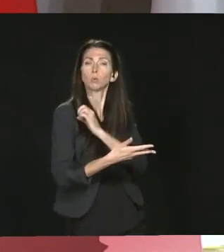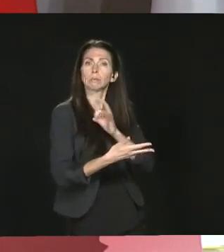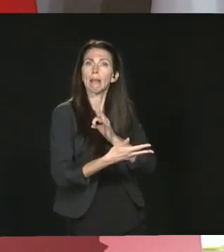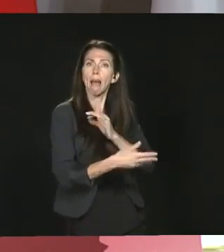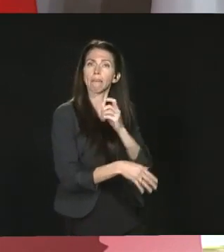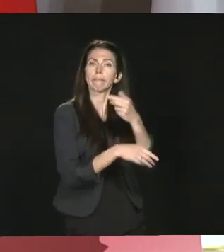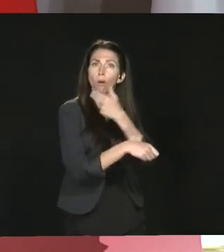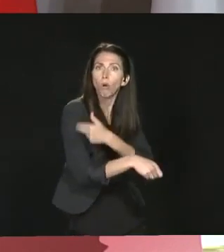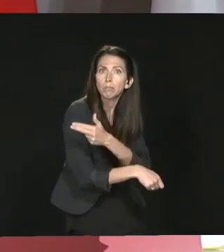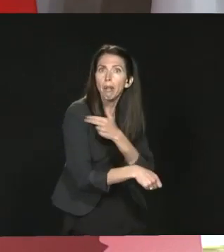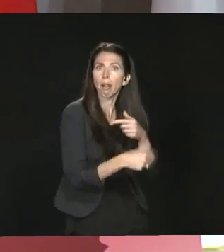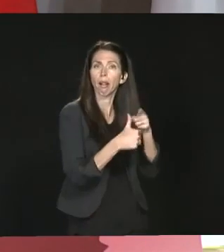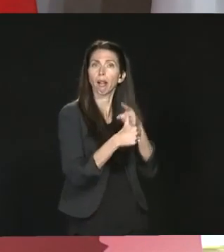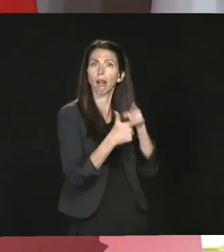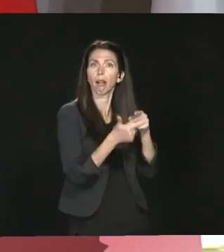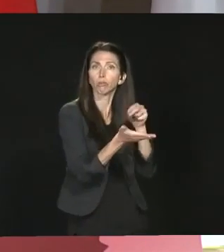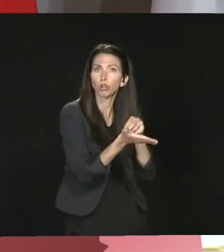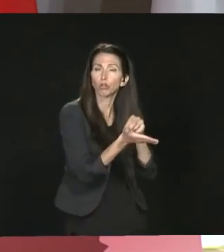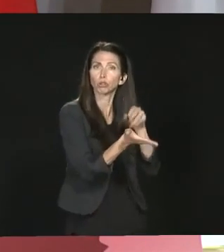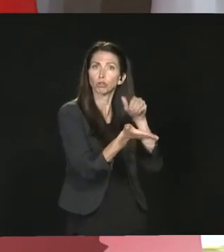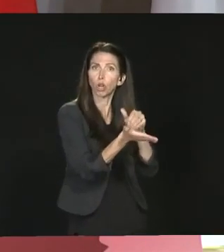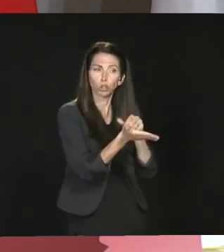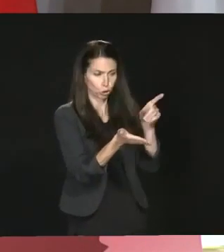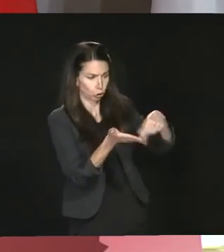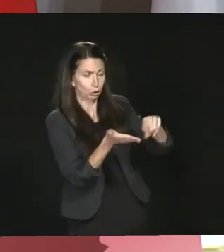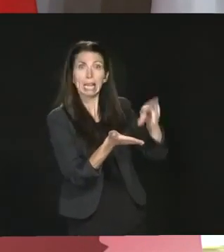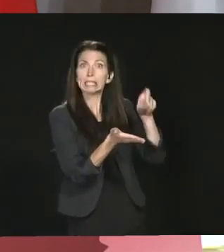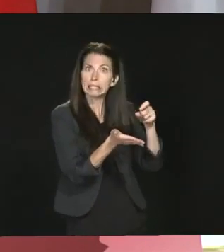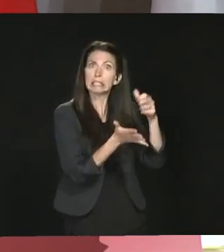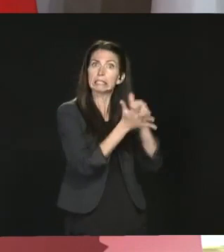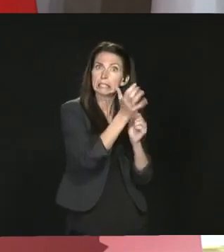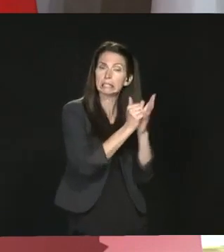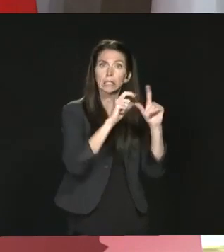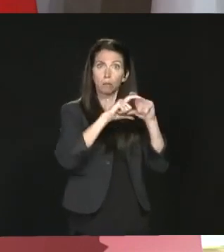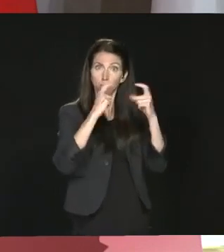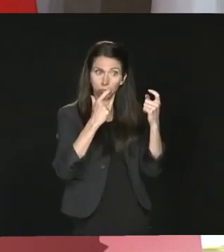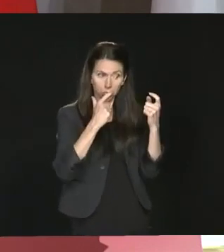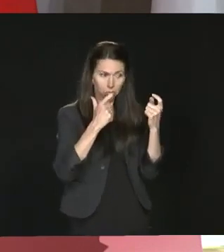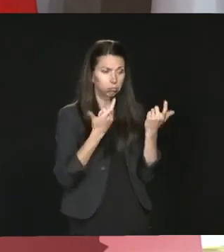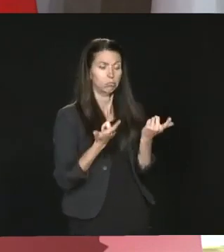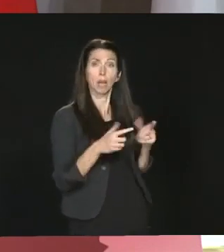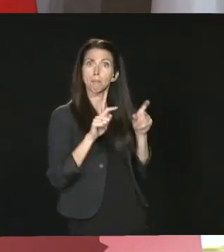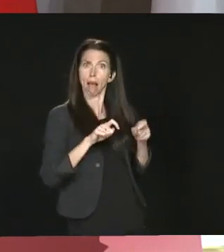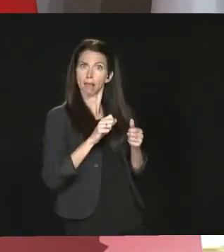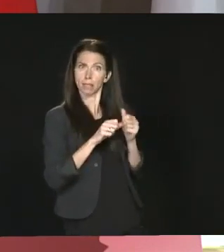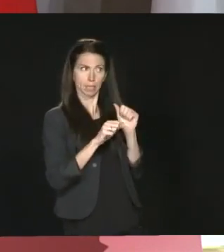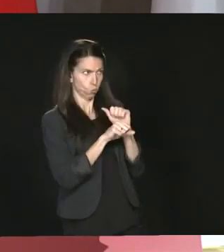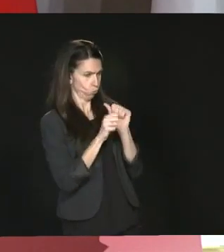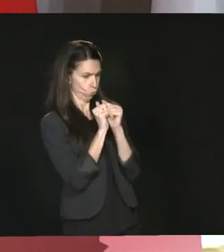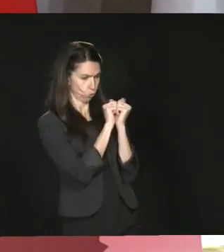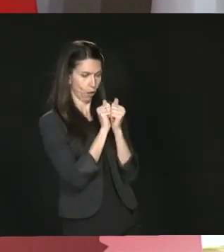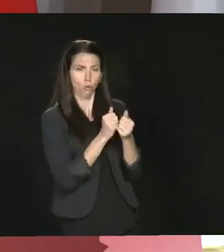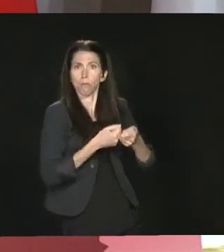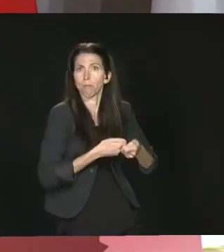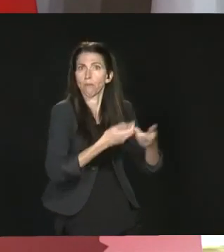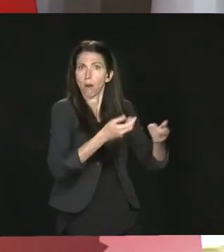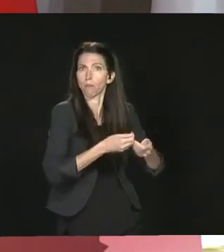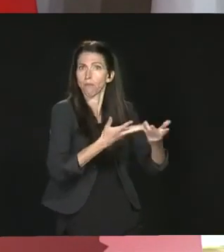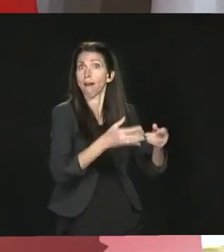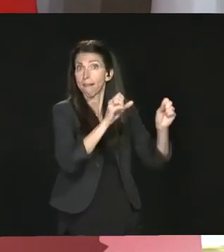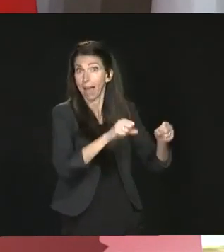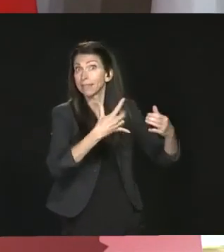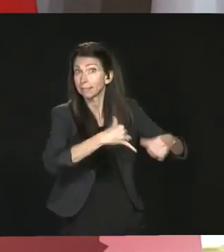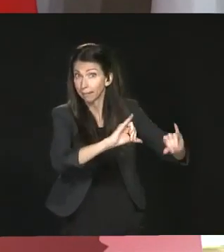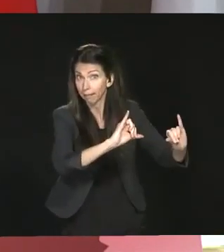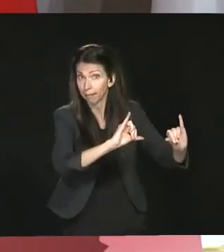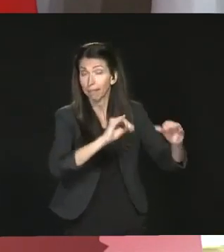pour que ce soit le cas. Now for an update on deliveries. In keeping with our approach to